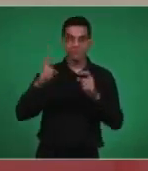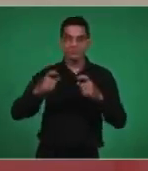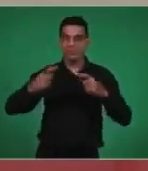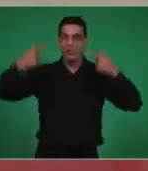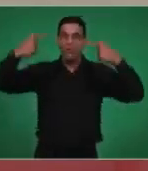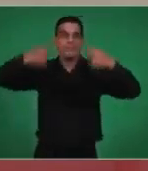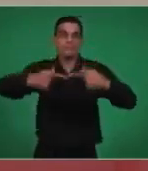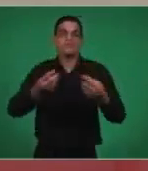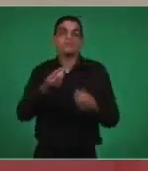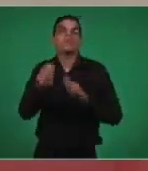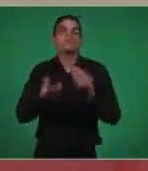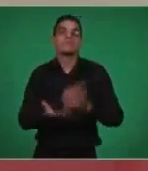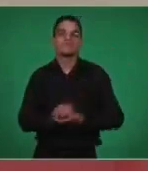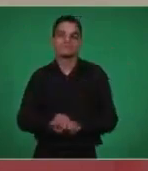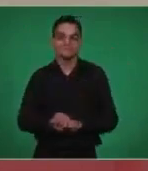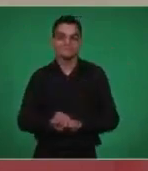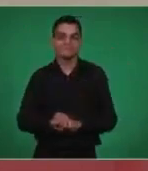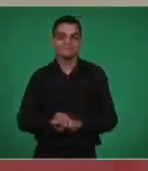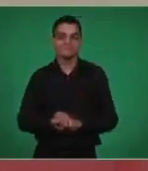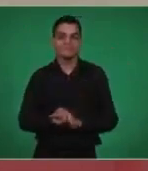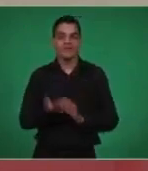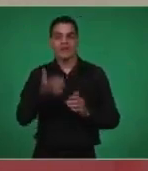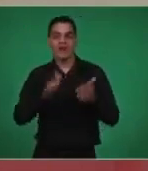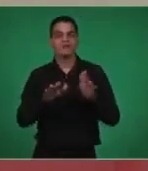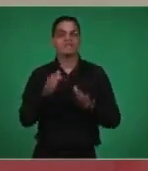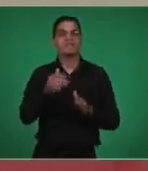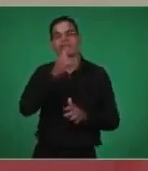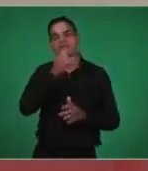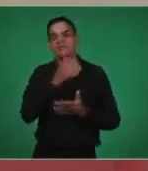What is the competition that is in the world?